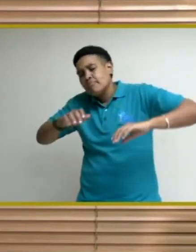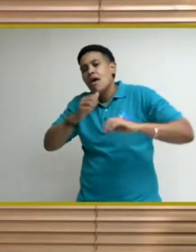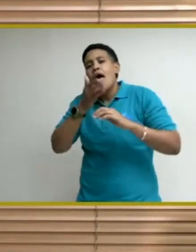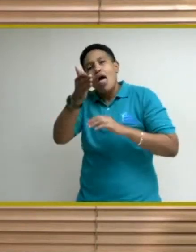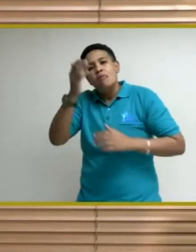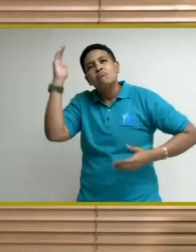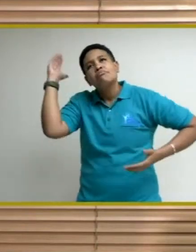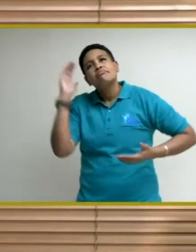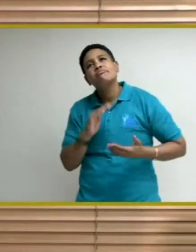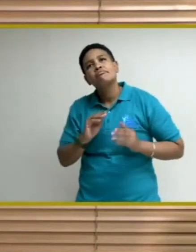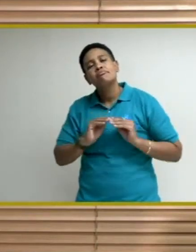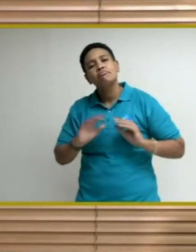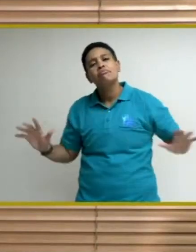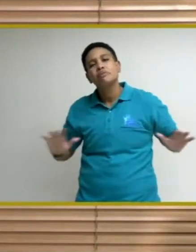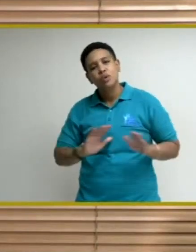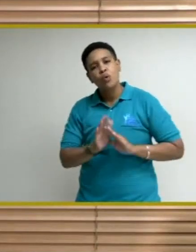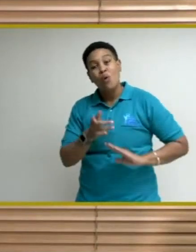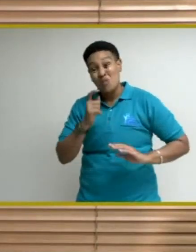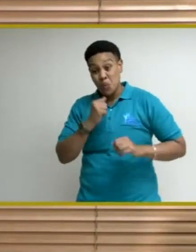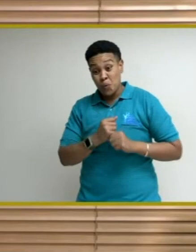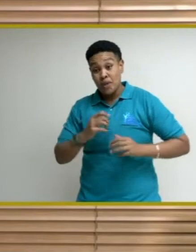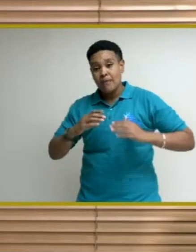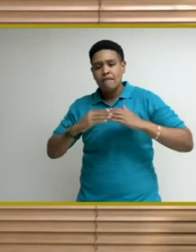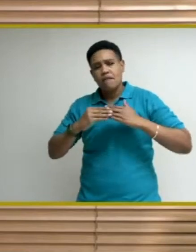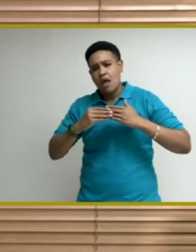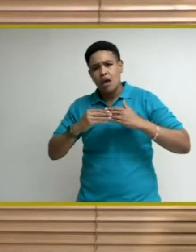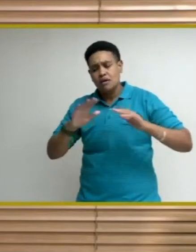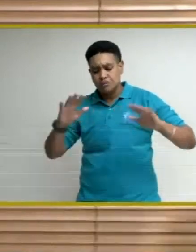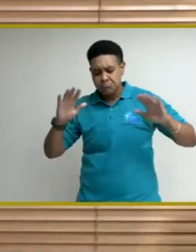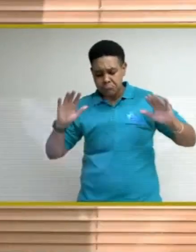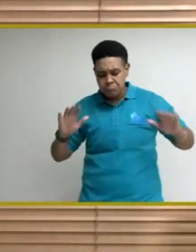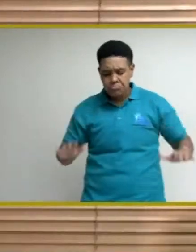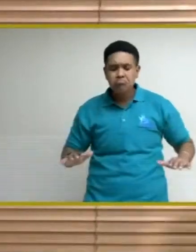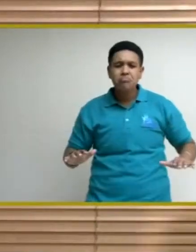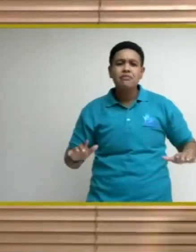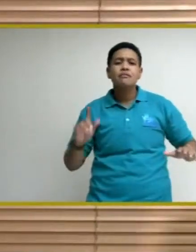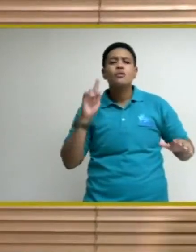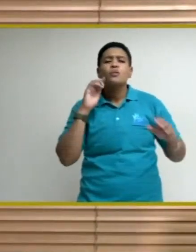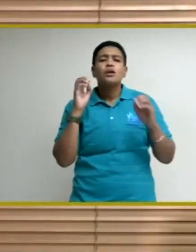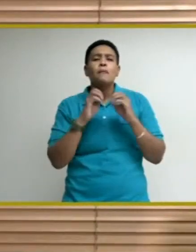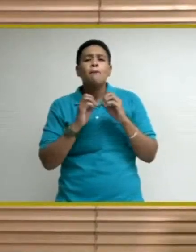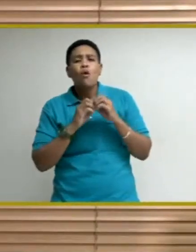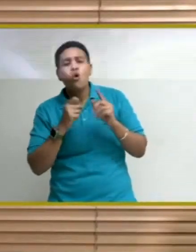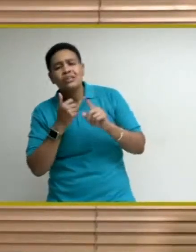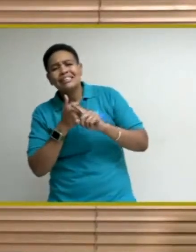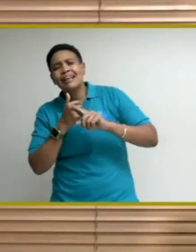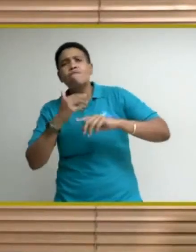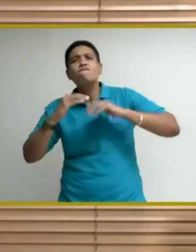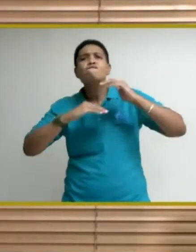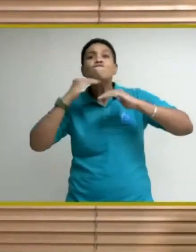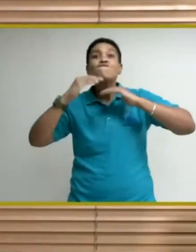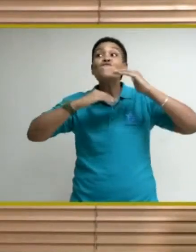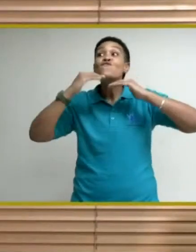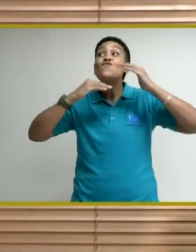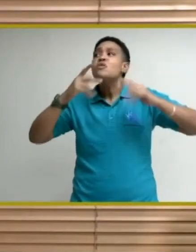relaxation, clearly will come an easing of the frustrations,